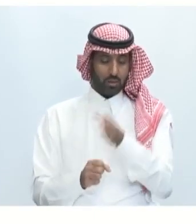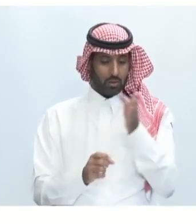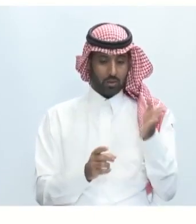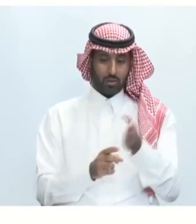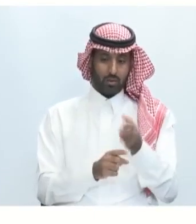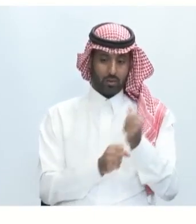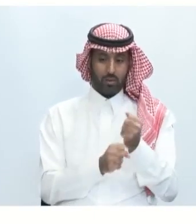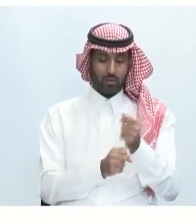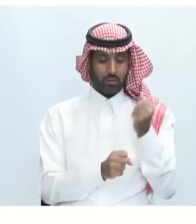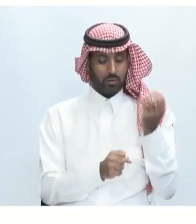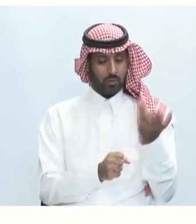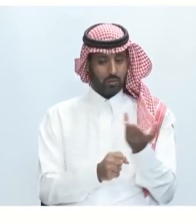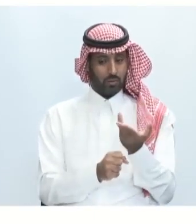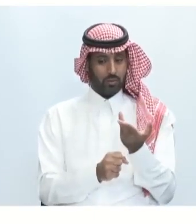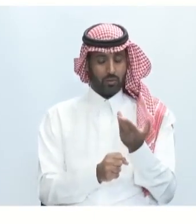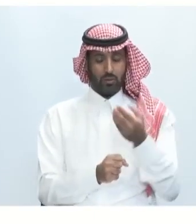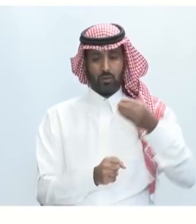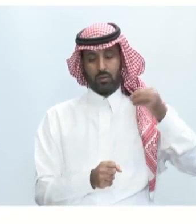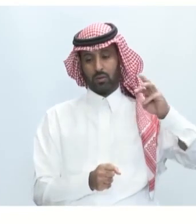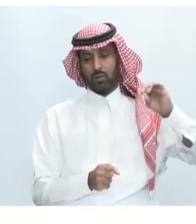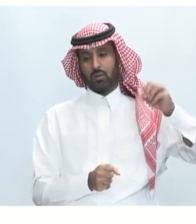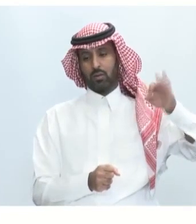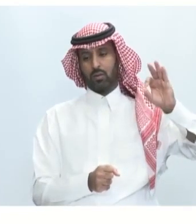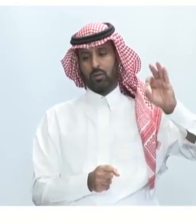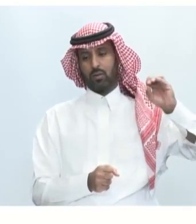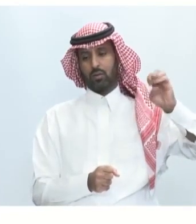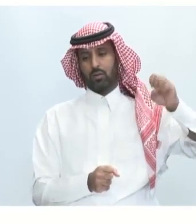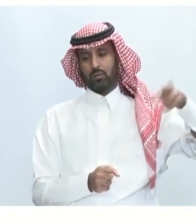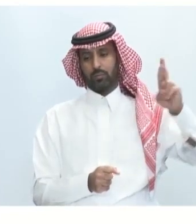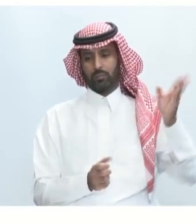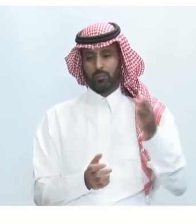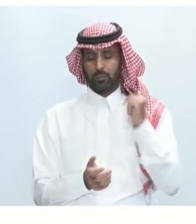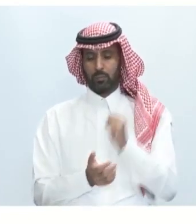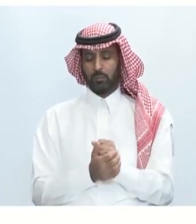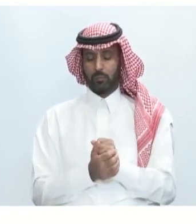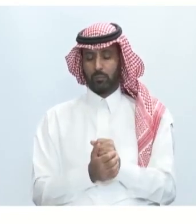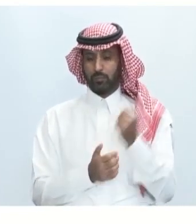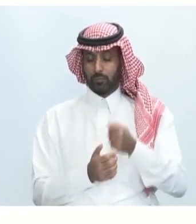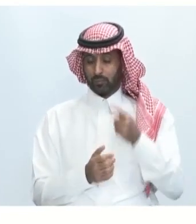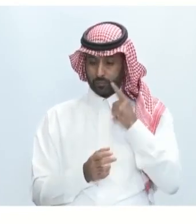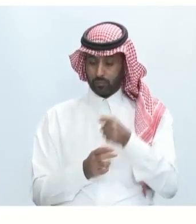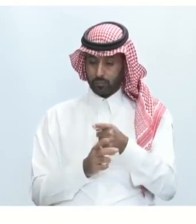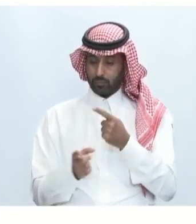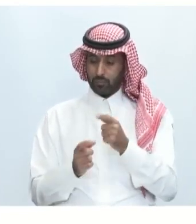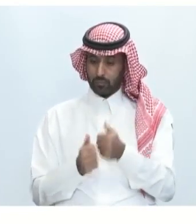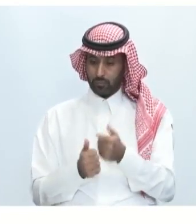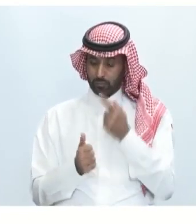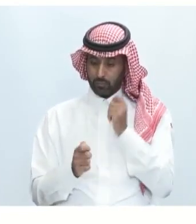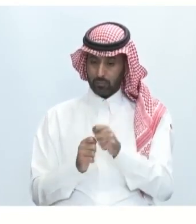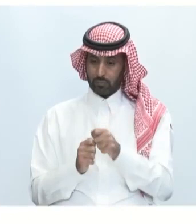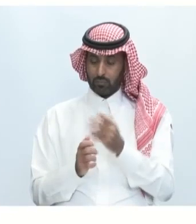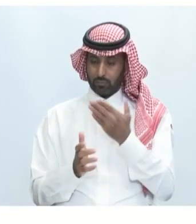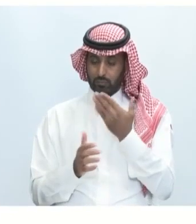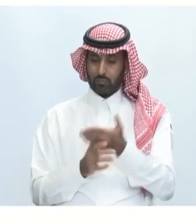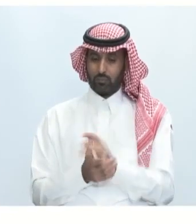indirect, and the verb is offered. So this is an easy one here. The judges offered the contestants advice, or you